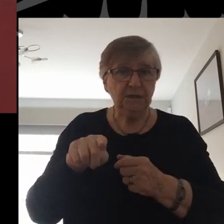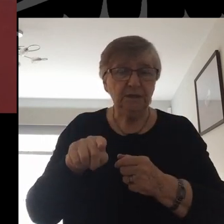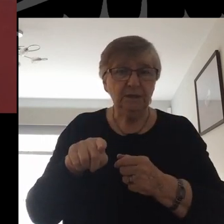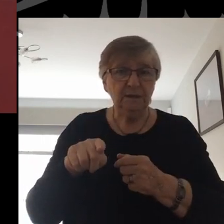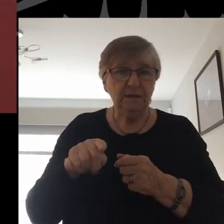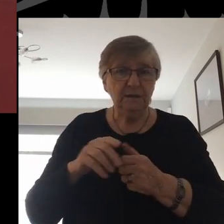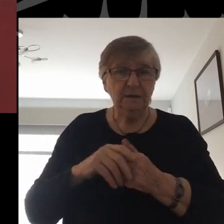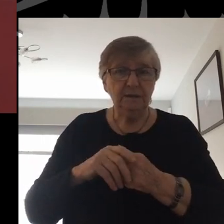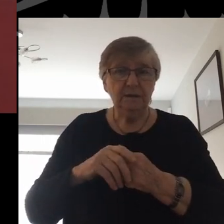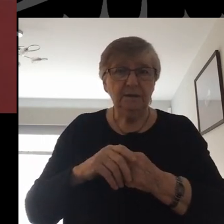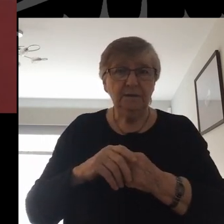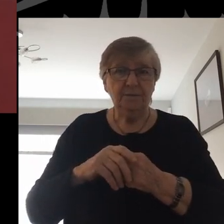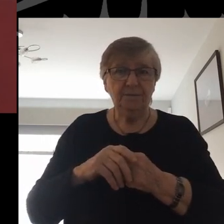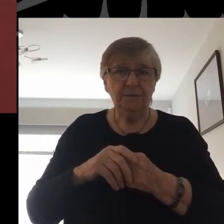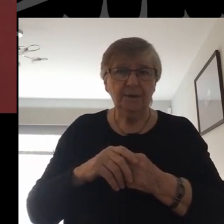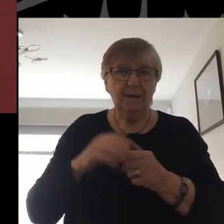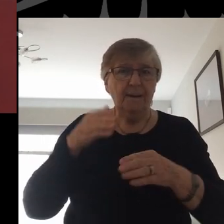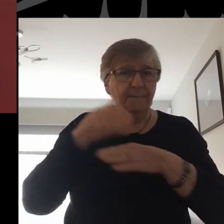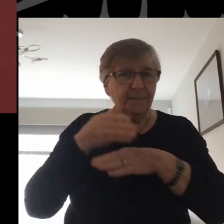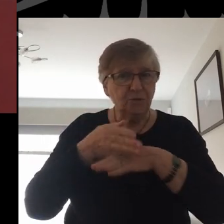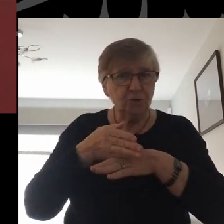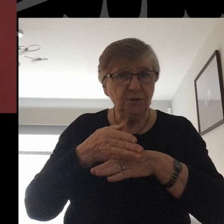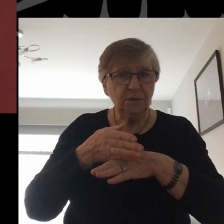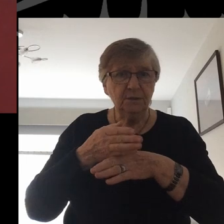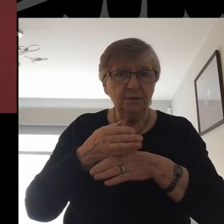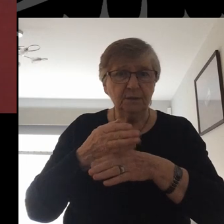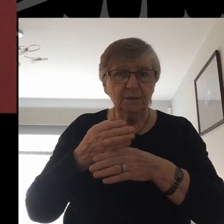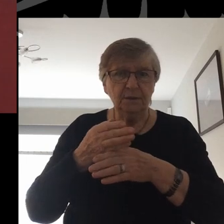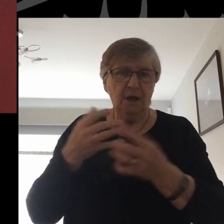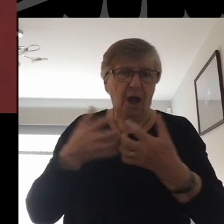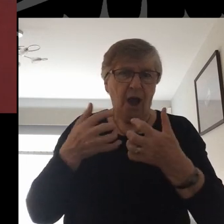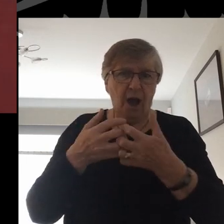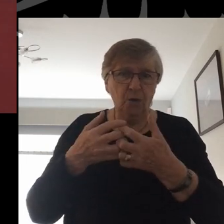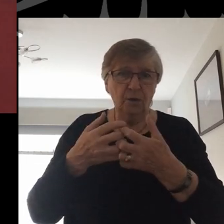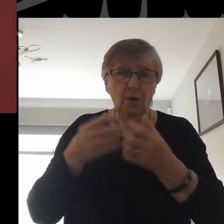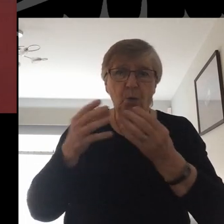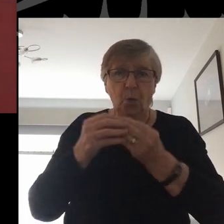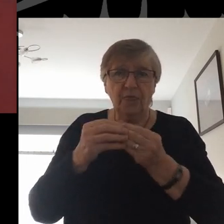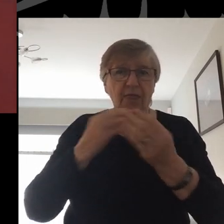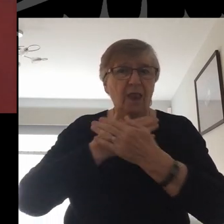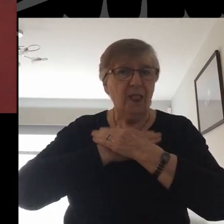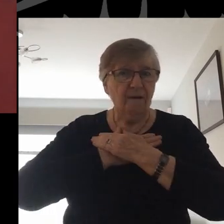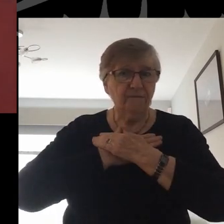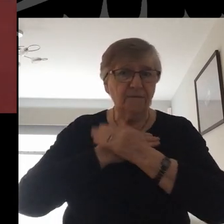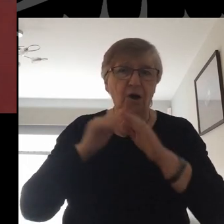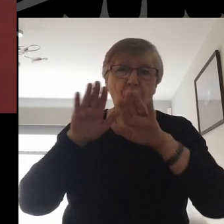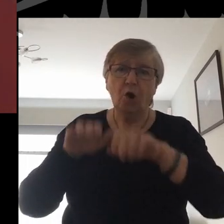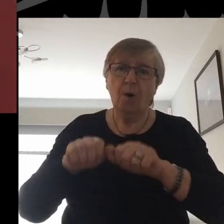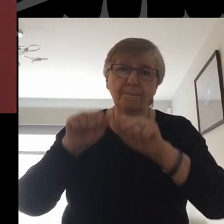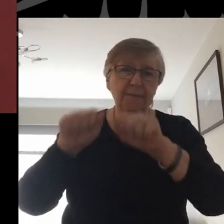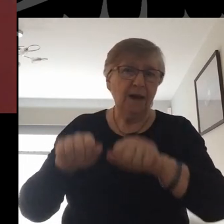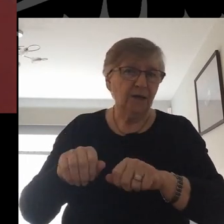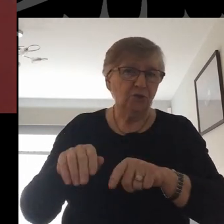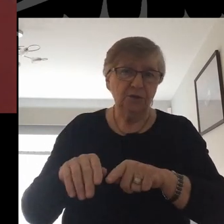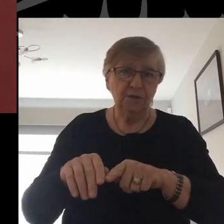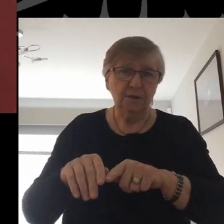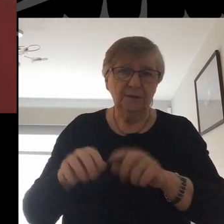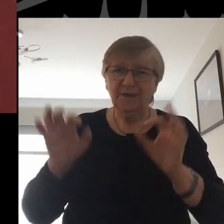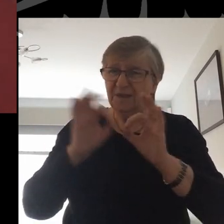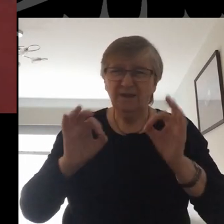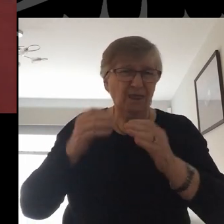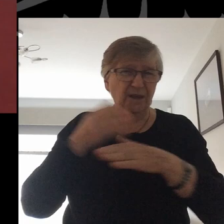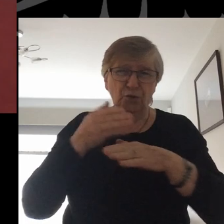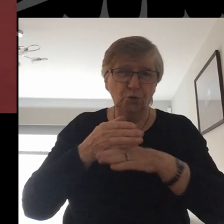5. Mission is to be done with compassion in and out of love and has to have nothing to do